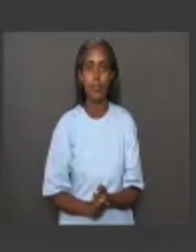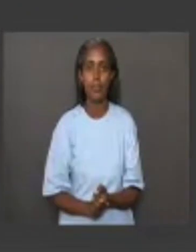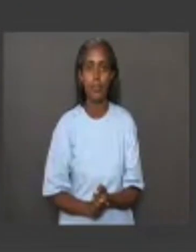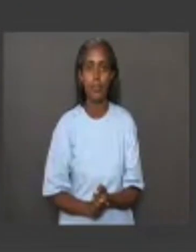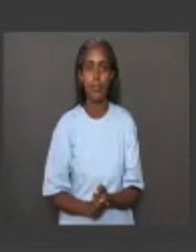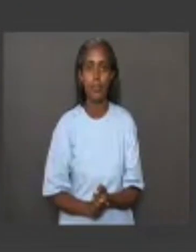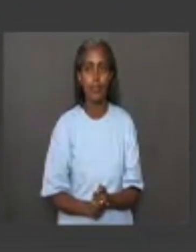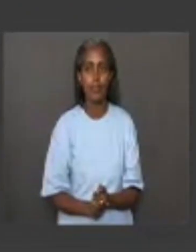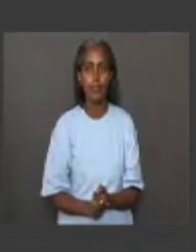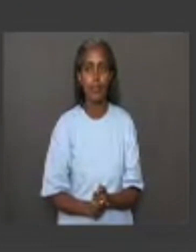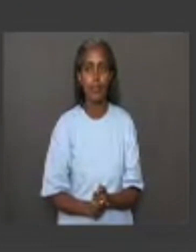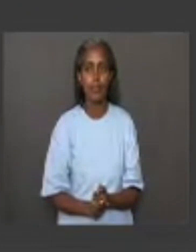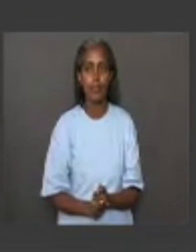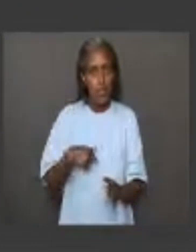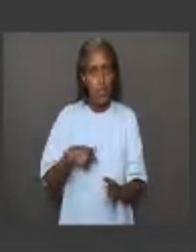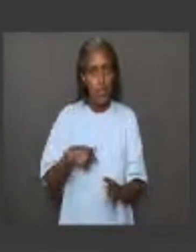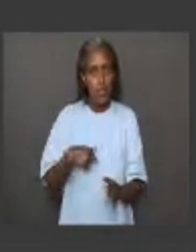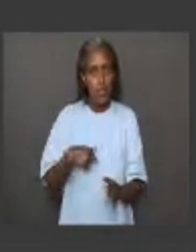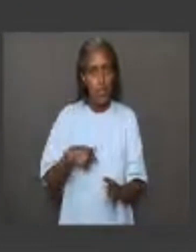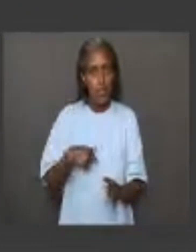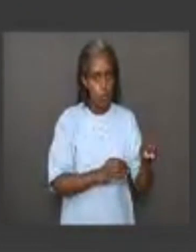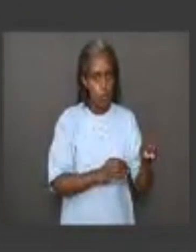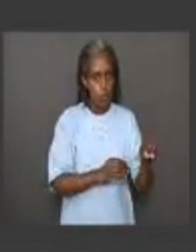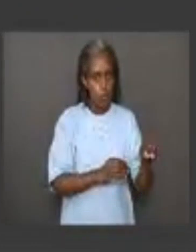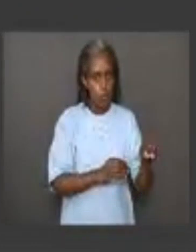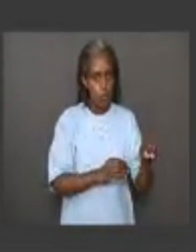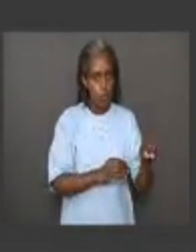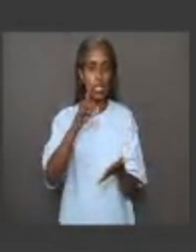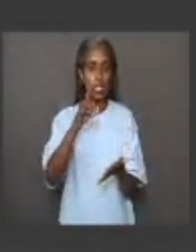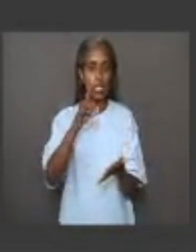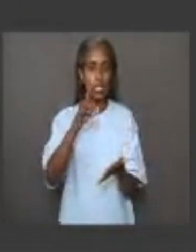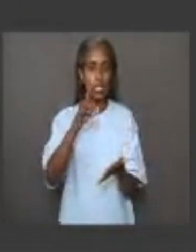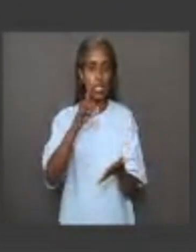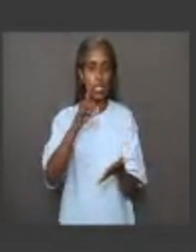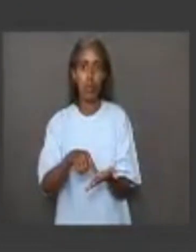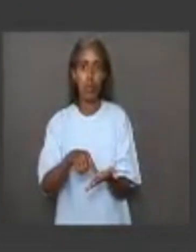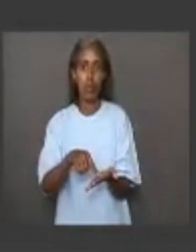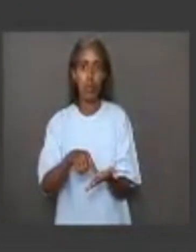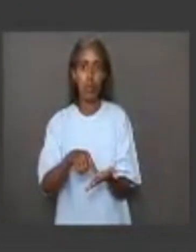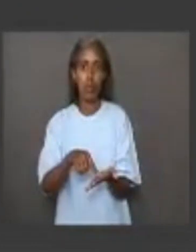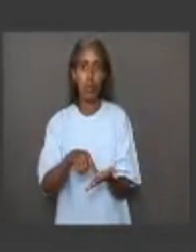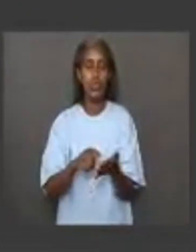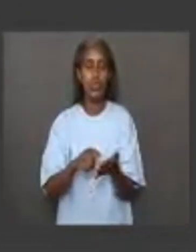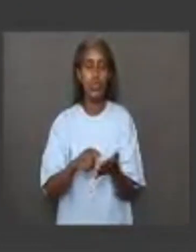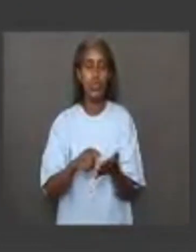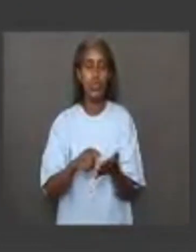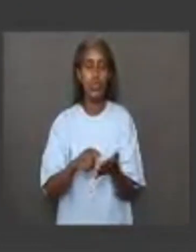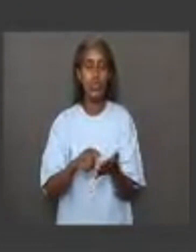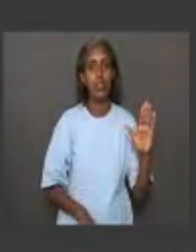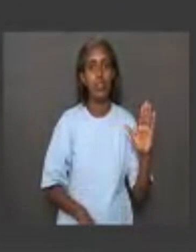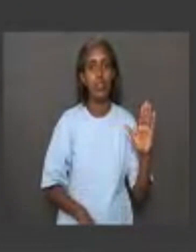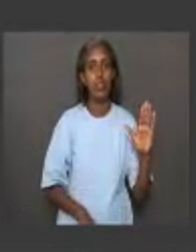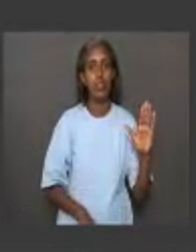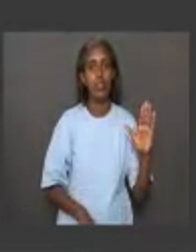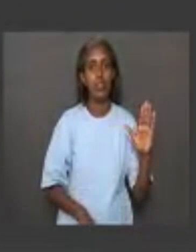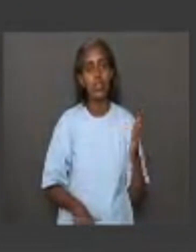If we keep moving the decimal point to the left in